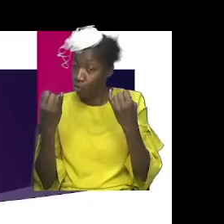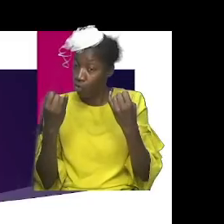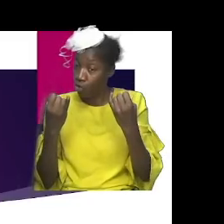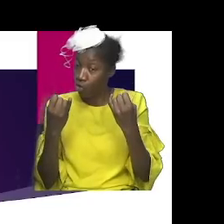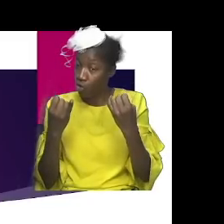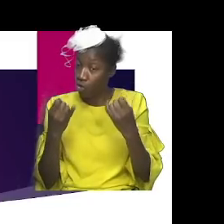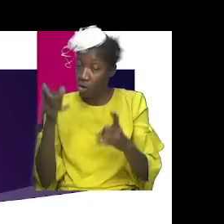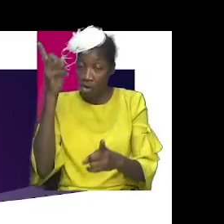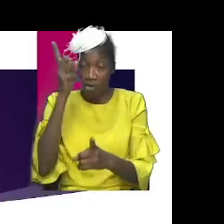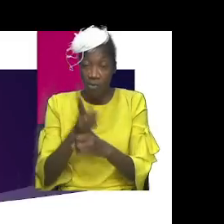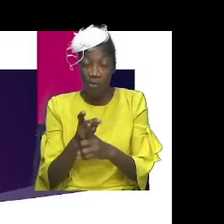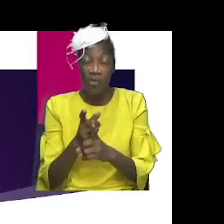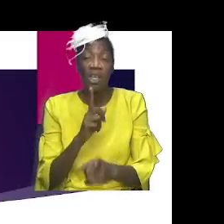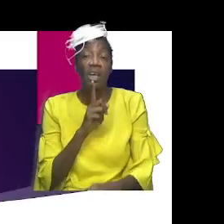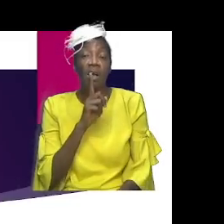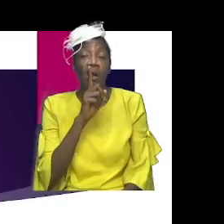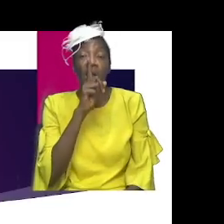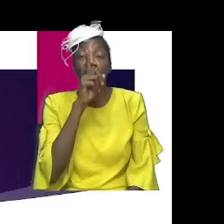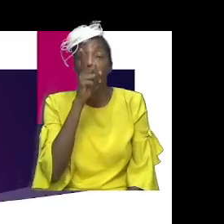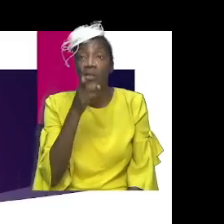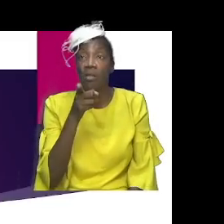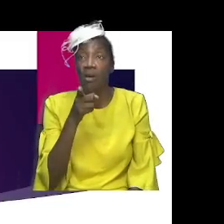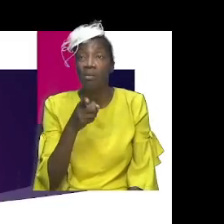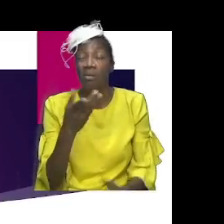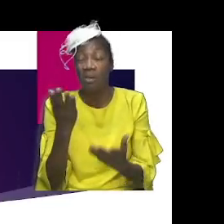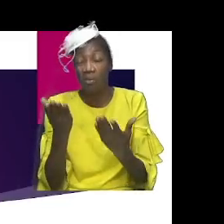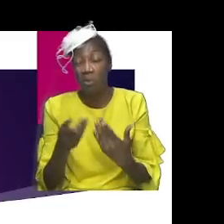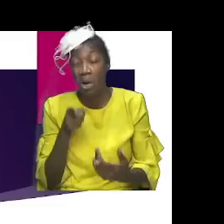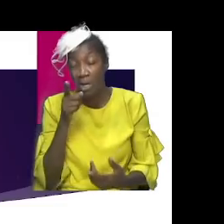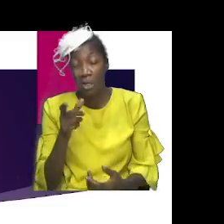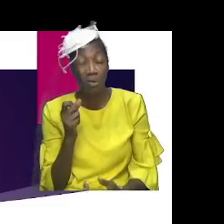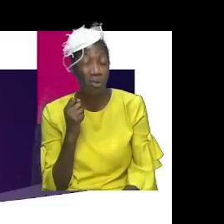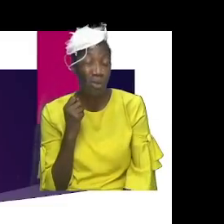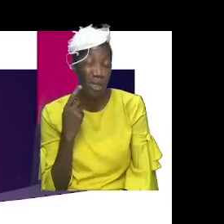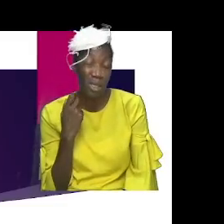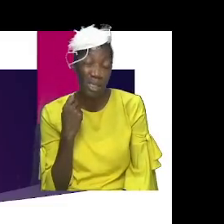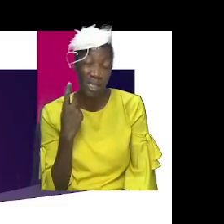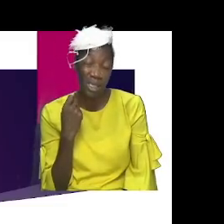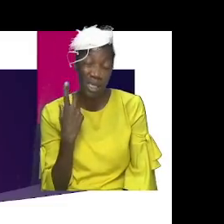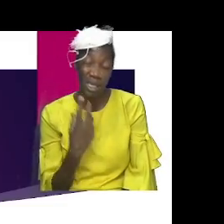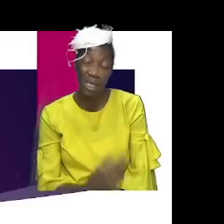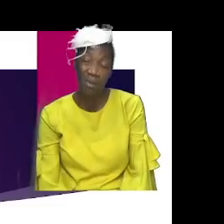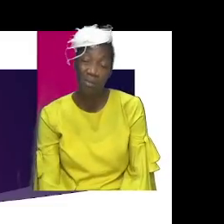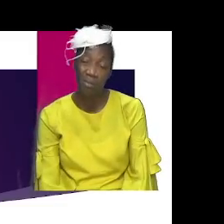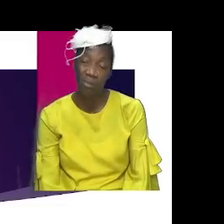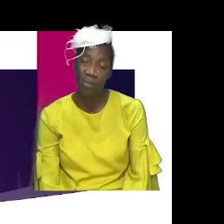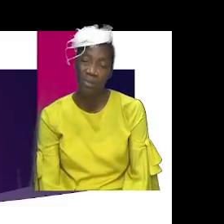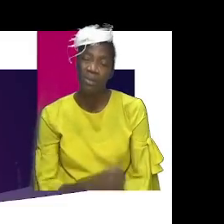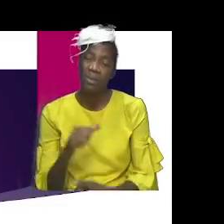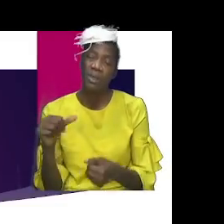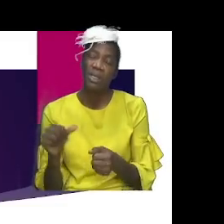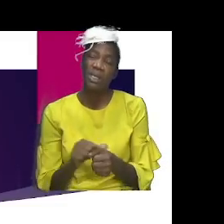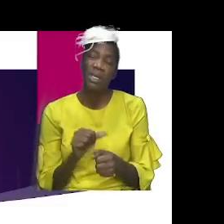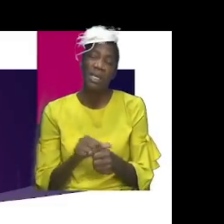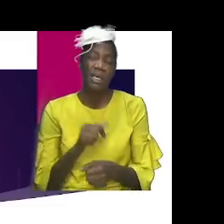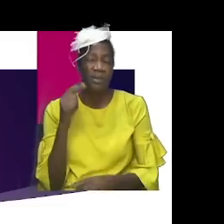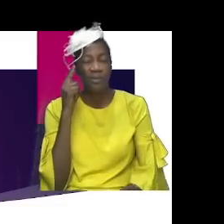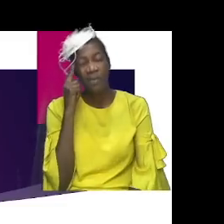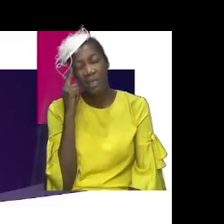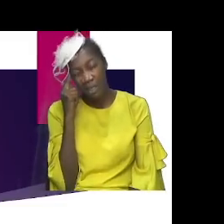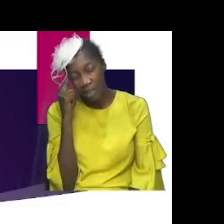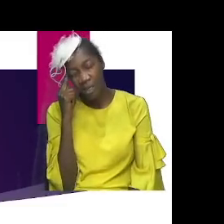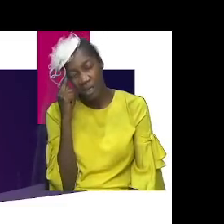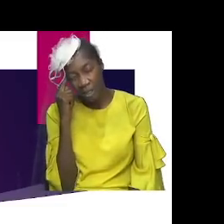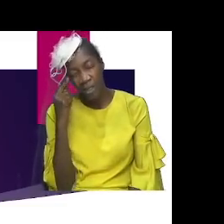going to be thorough. I want us to understand, the saints of God, that every thought,